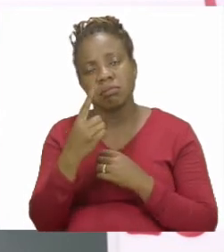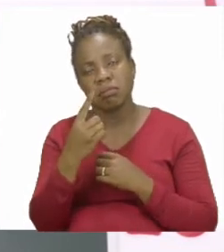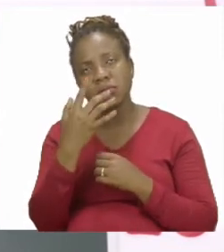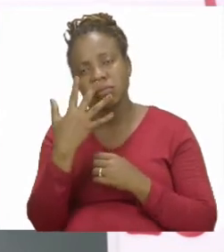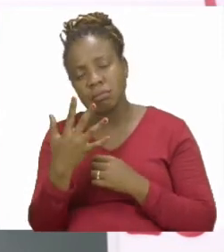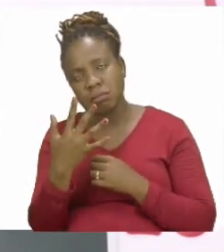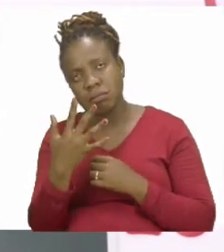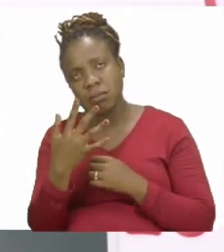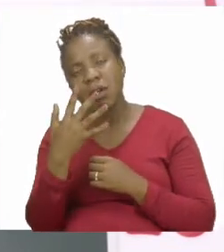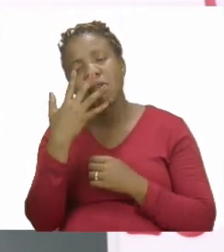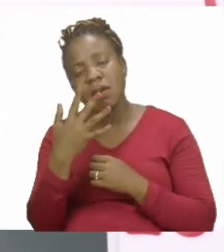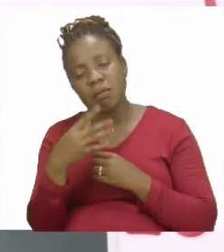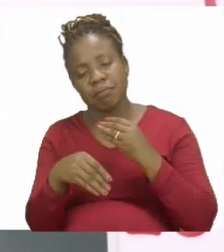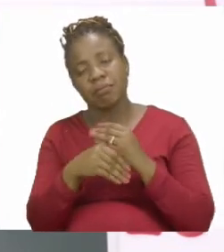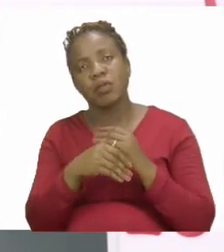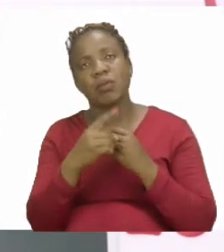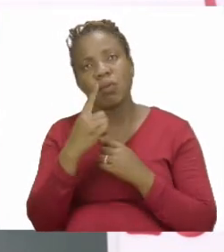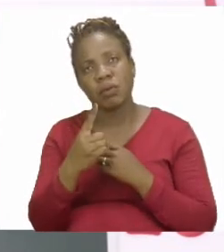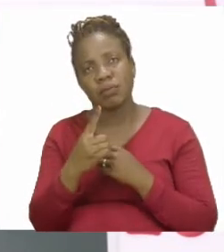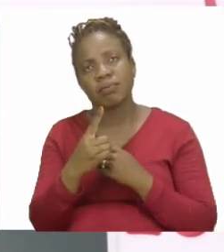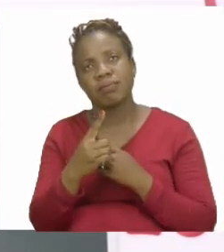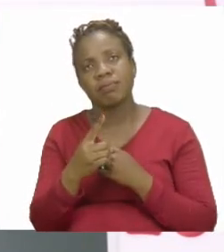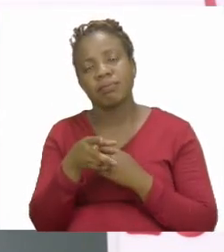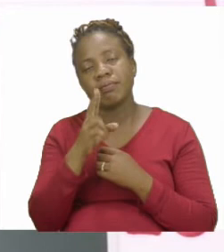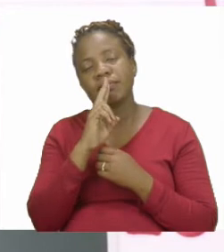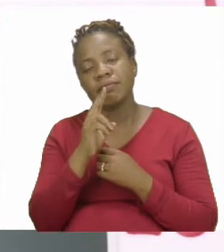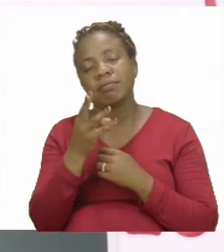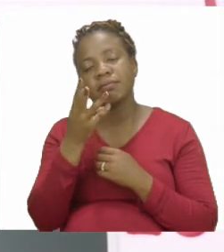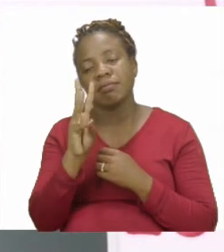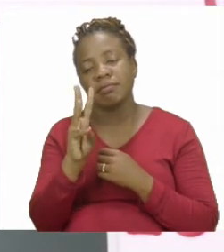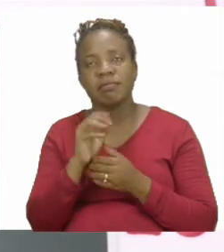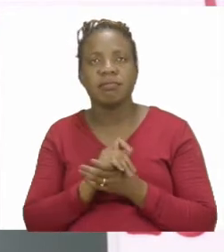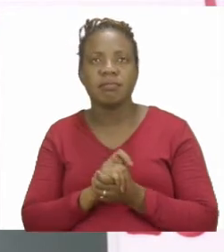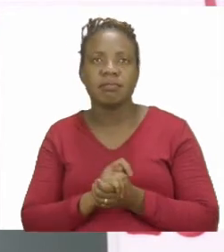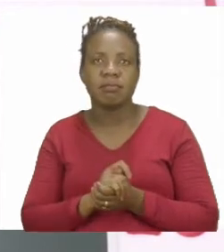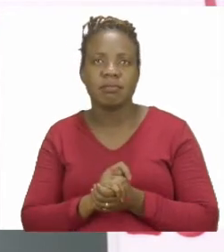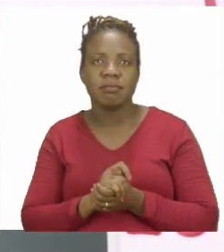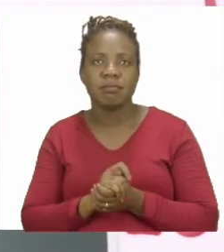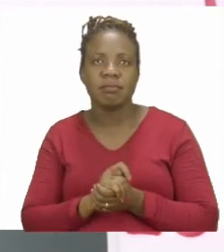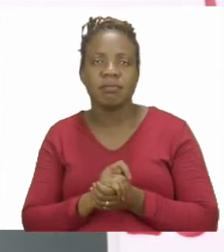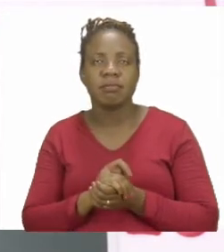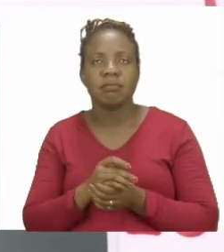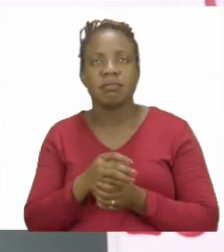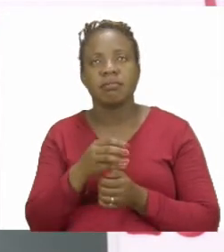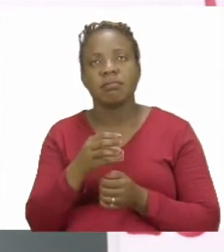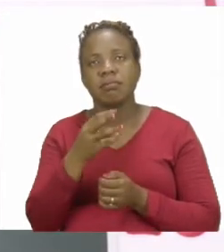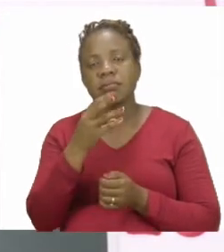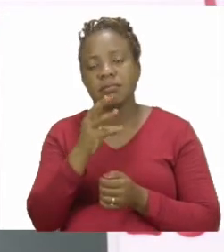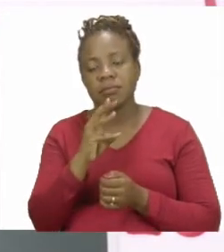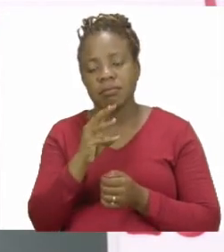1 is 6. And then 3 plus